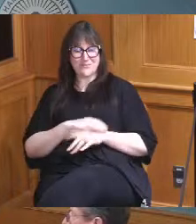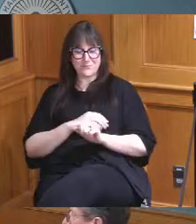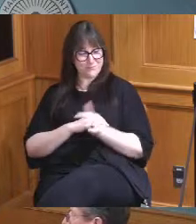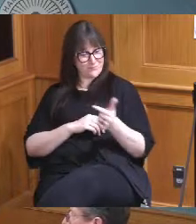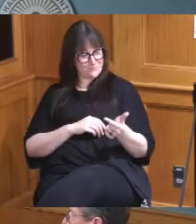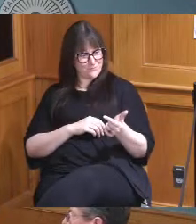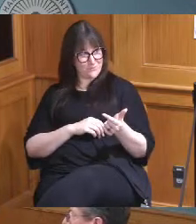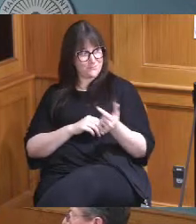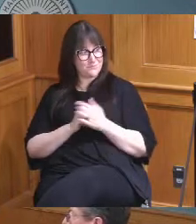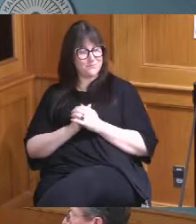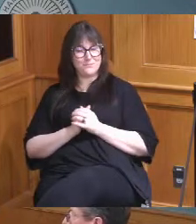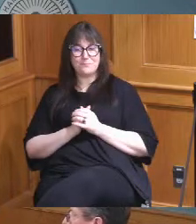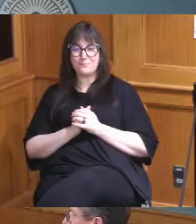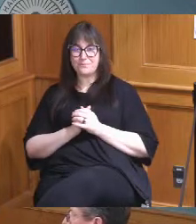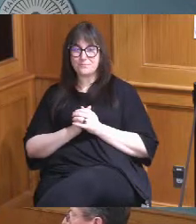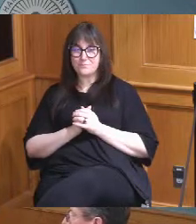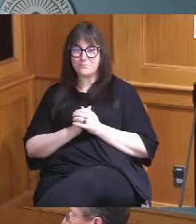Reese?